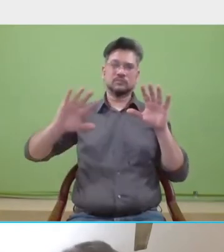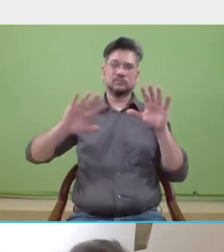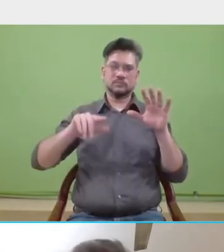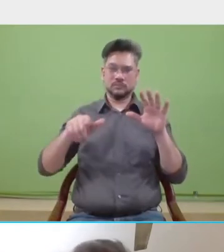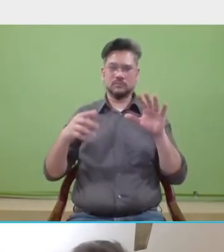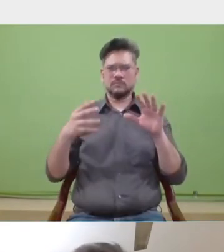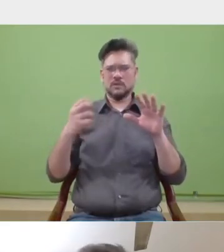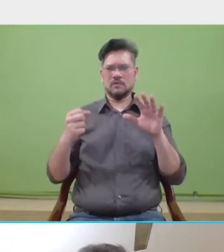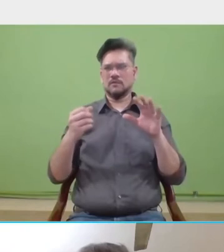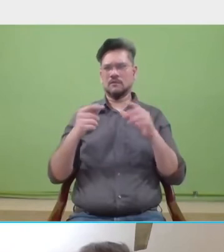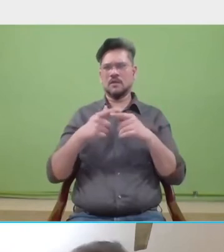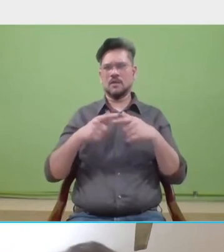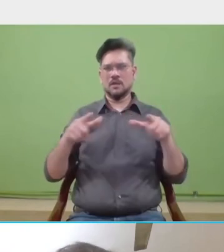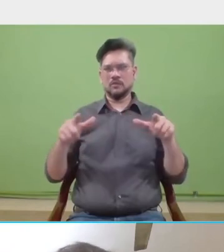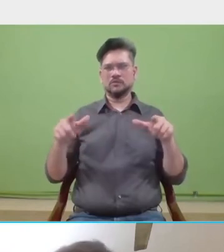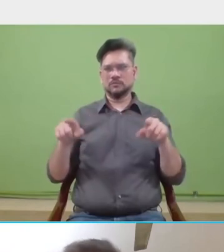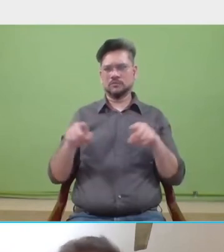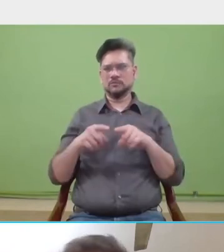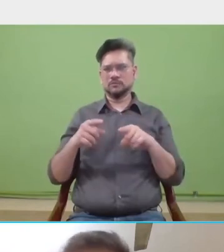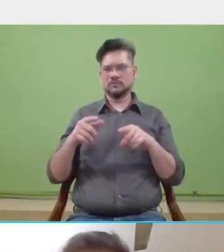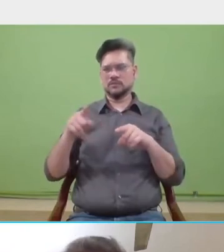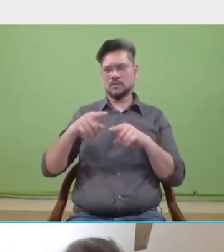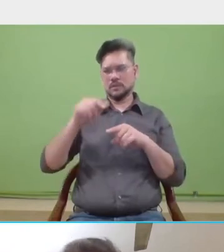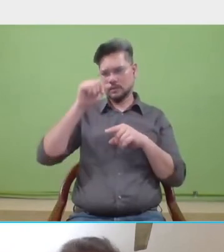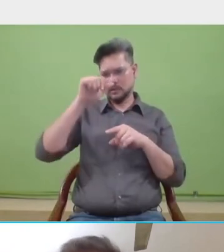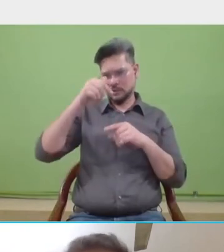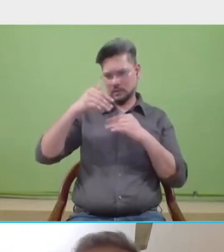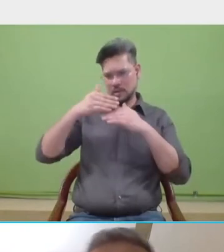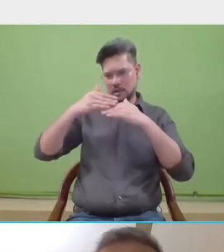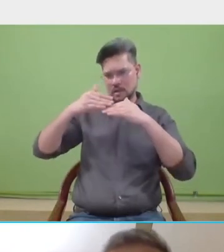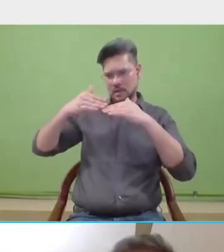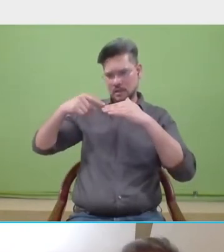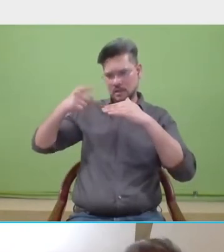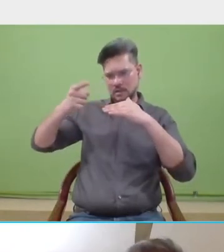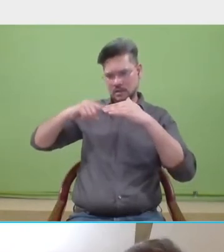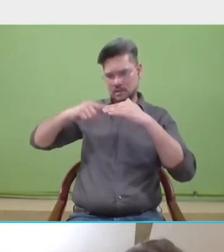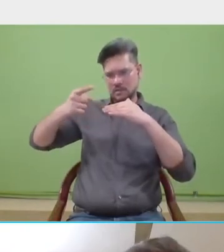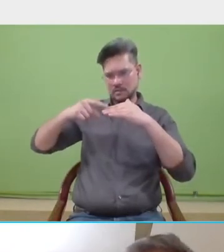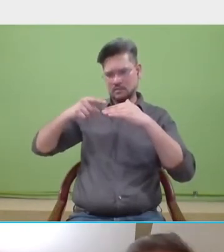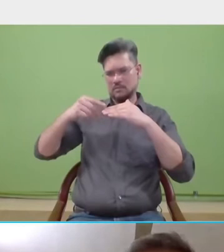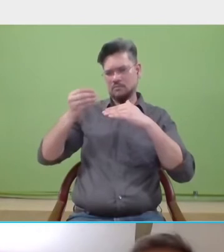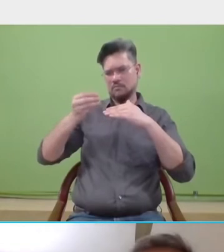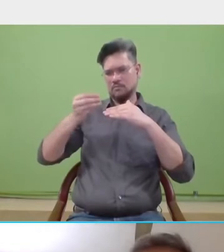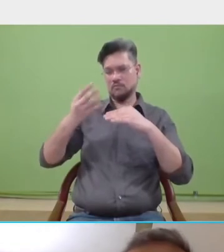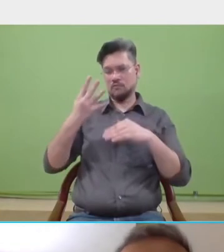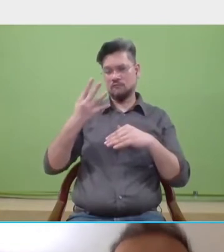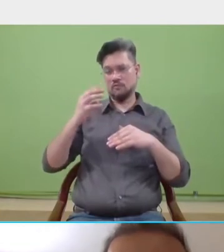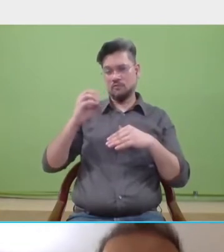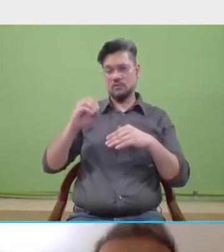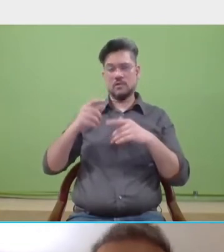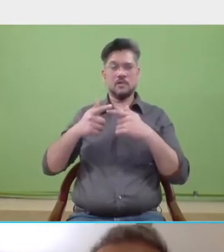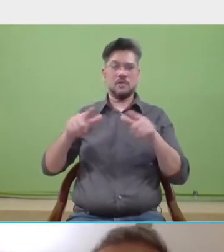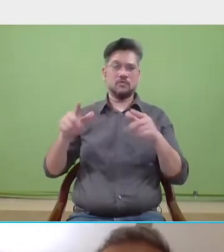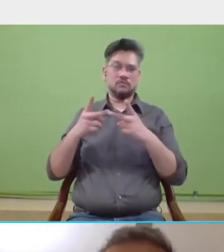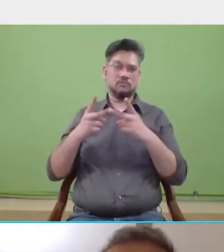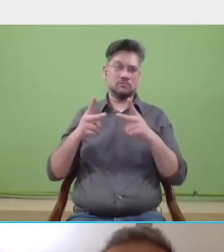corridor which is sort of bordering the northeast of india which are tibet burman languages there are about 40 languages but um that's